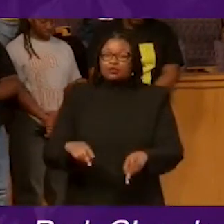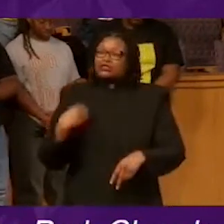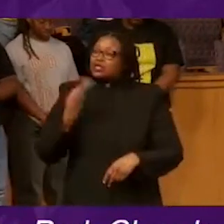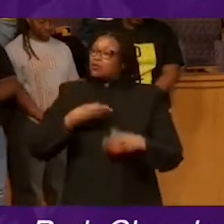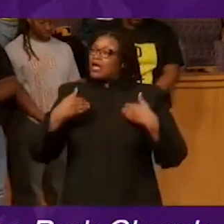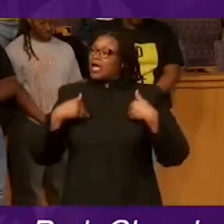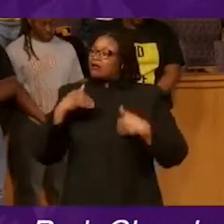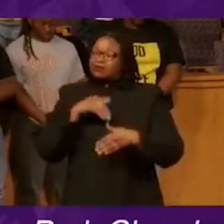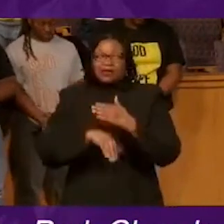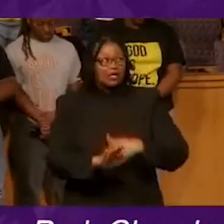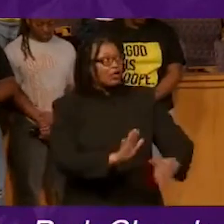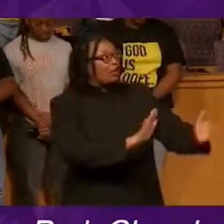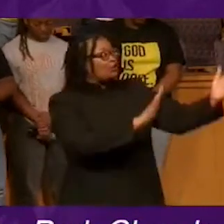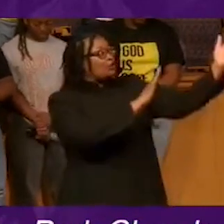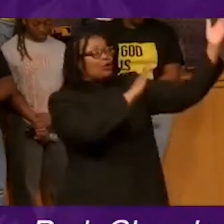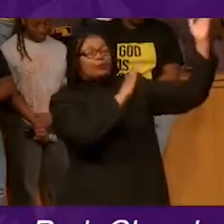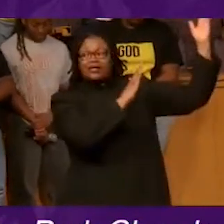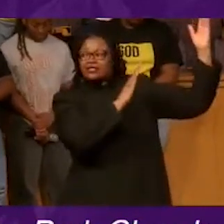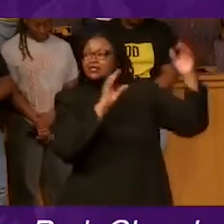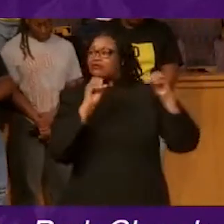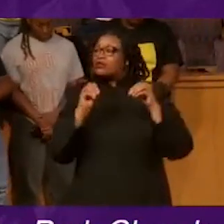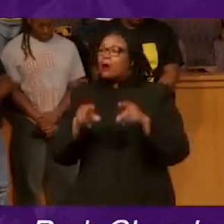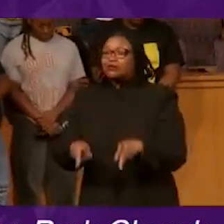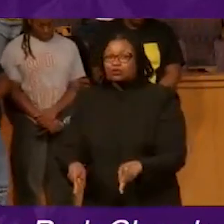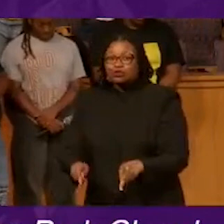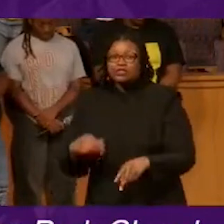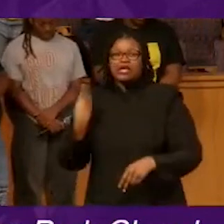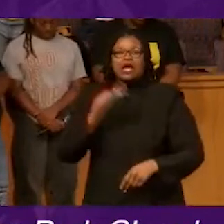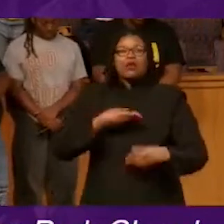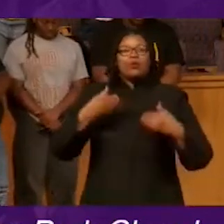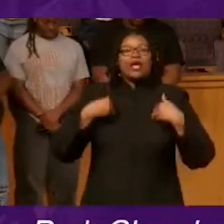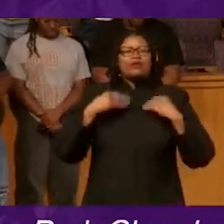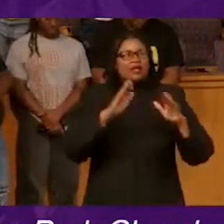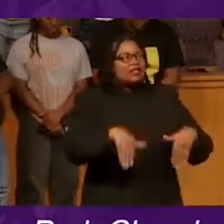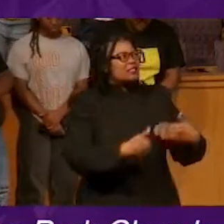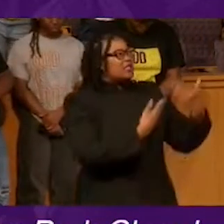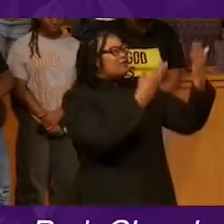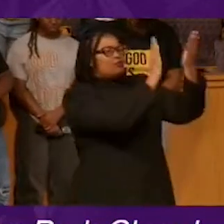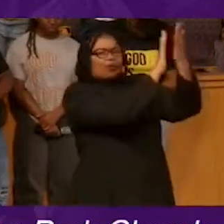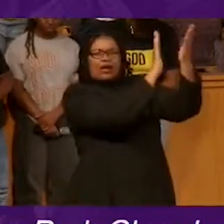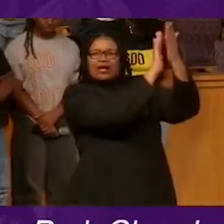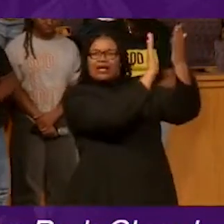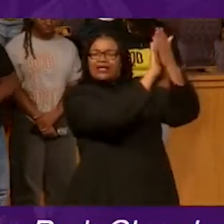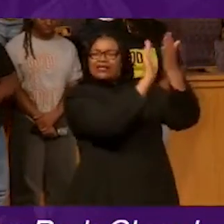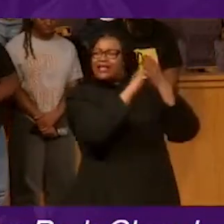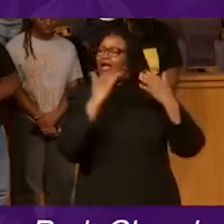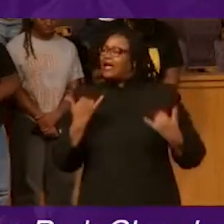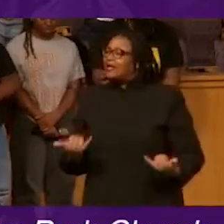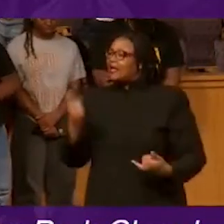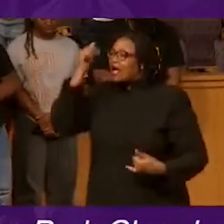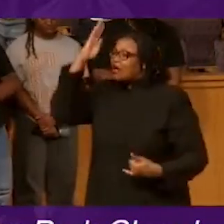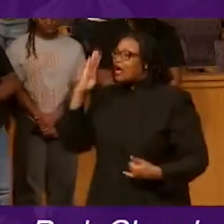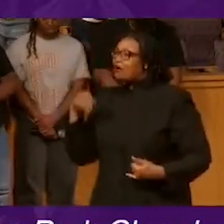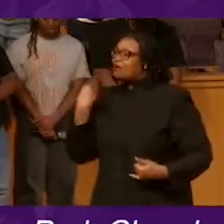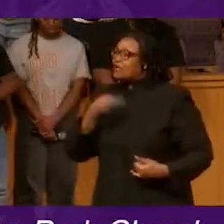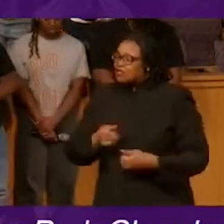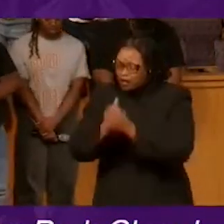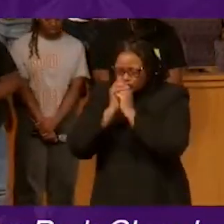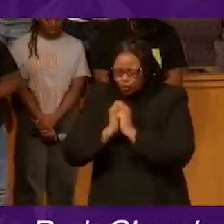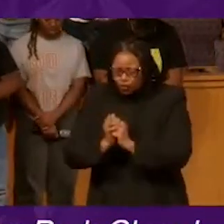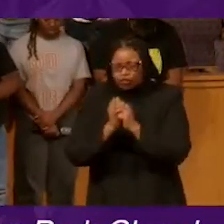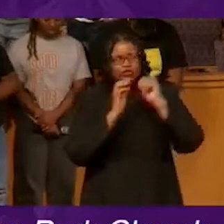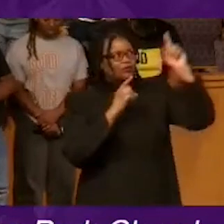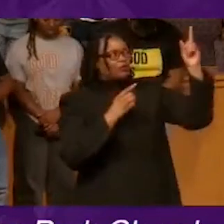your presence, for the opportunity that we've had to give you praise, and now, God, for us to worship you through